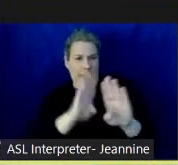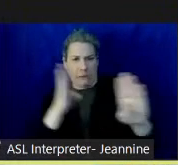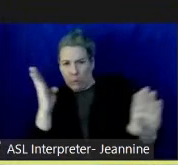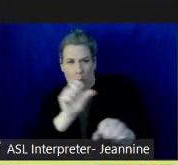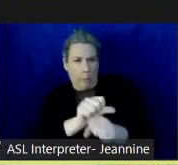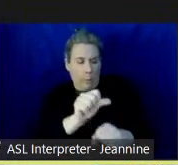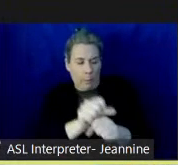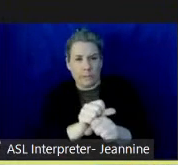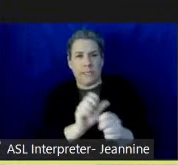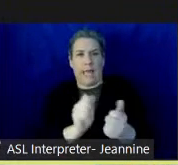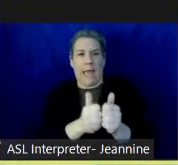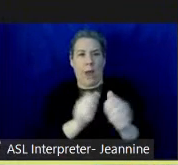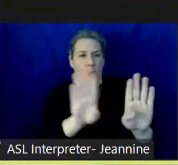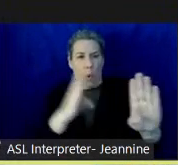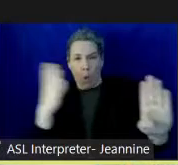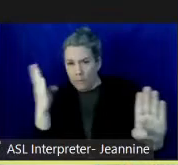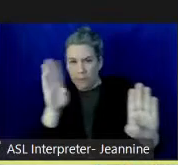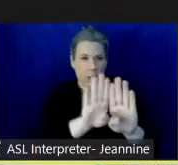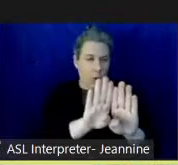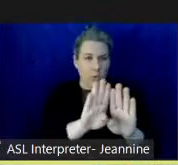opens and closes in order to defeat it.